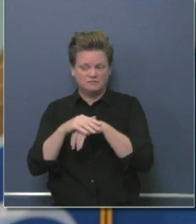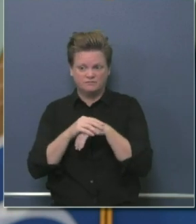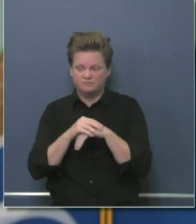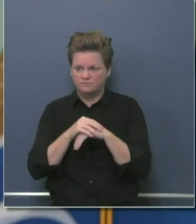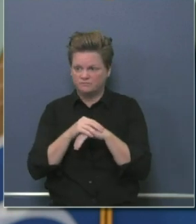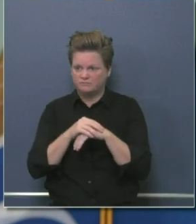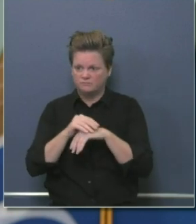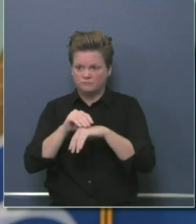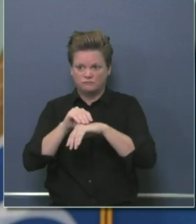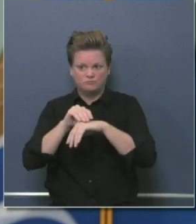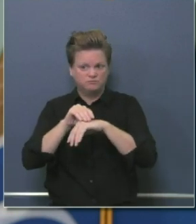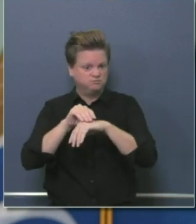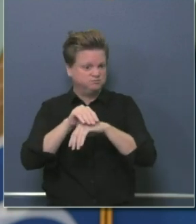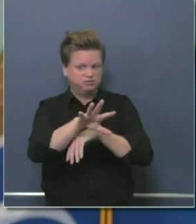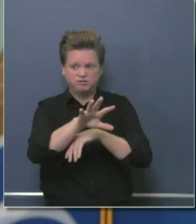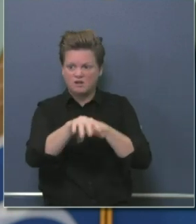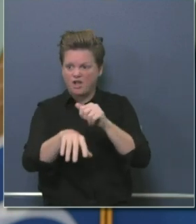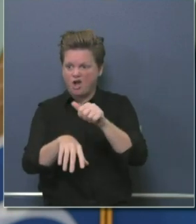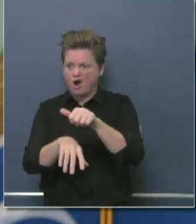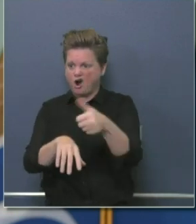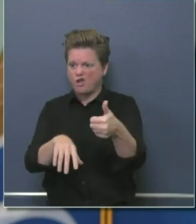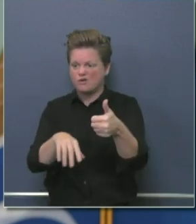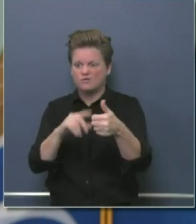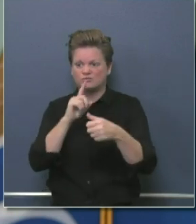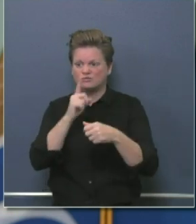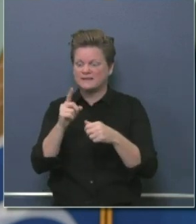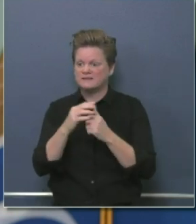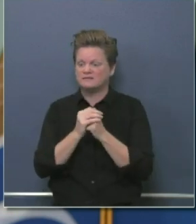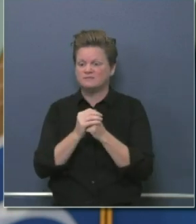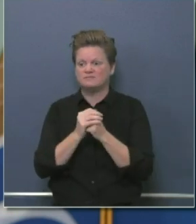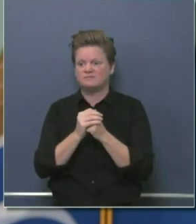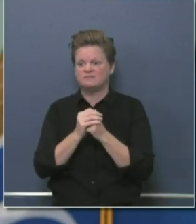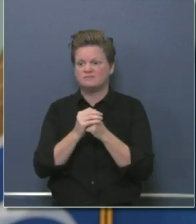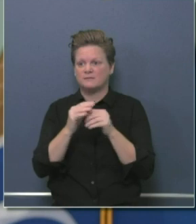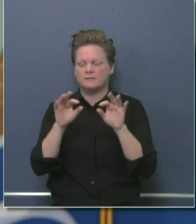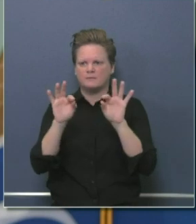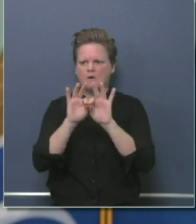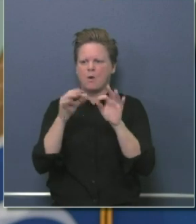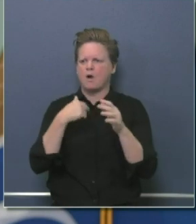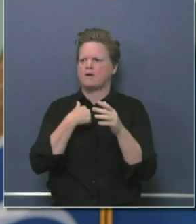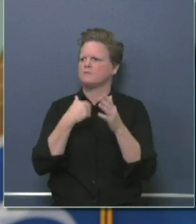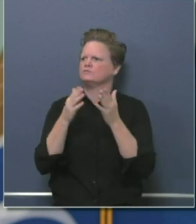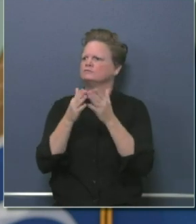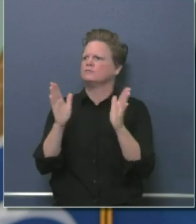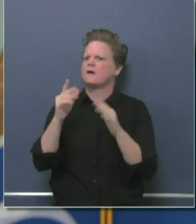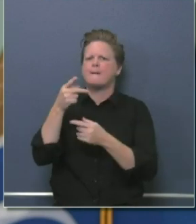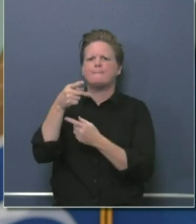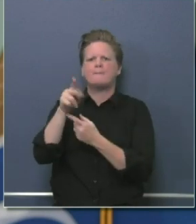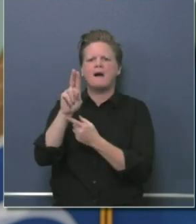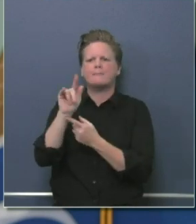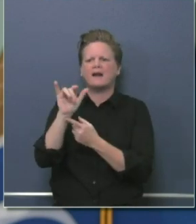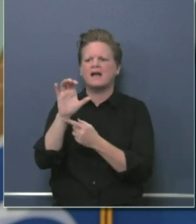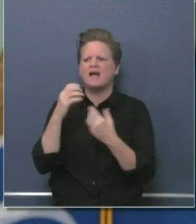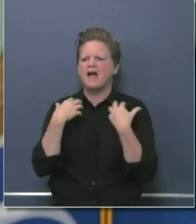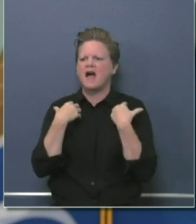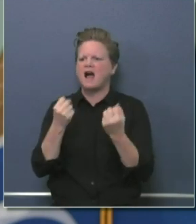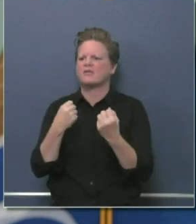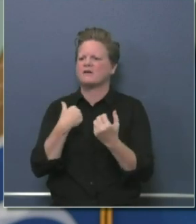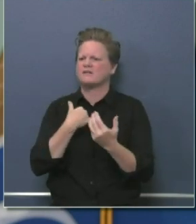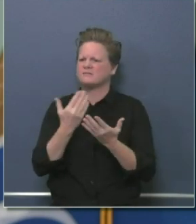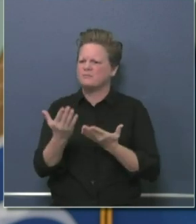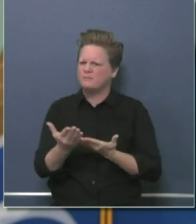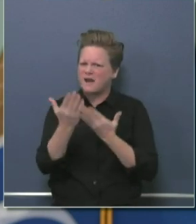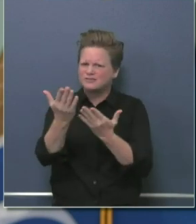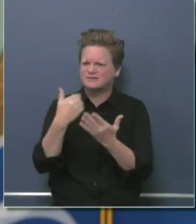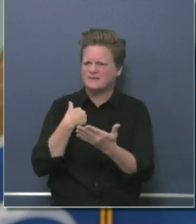positive. But we've long talked in terms of public health more broadly. I submitted a budget in January talking about